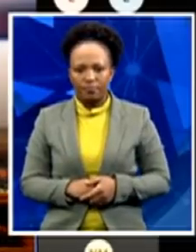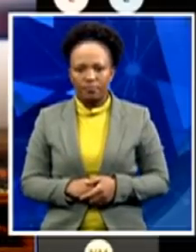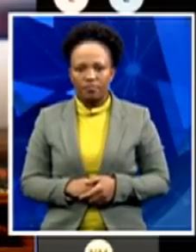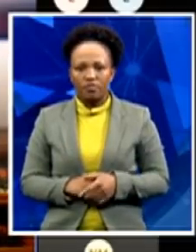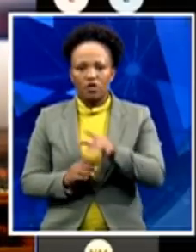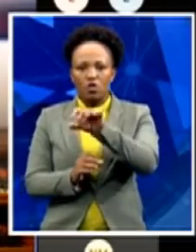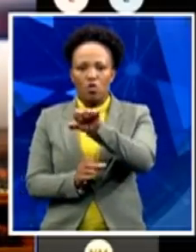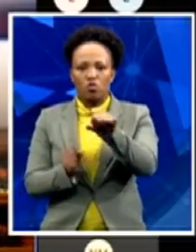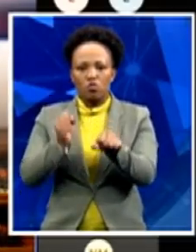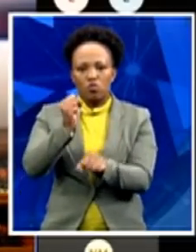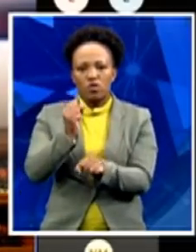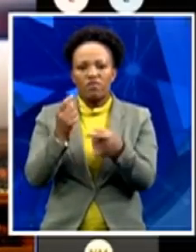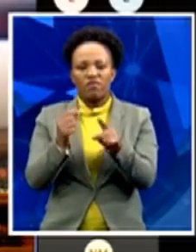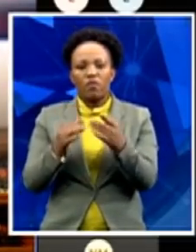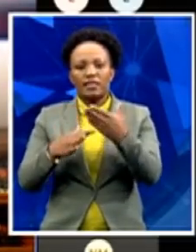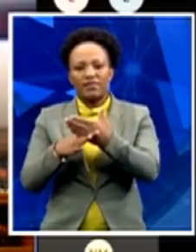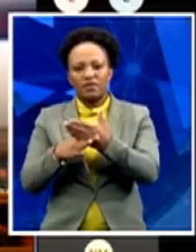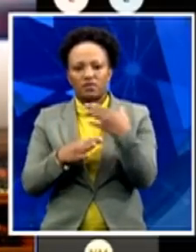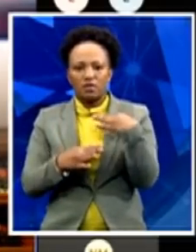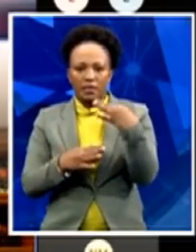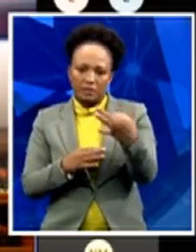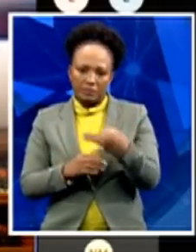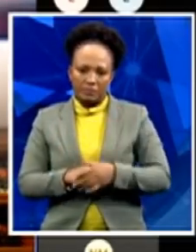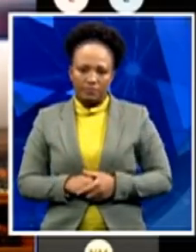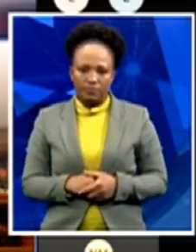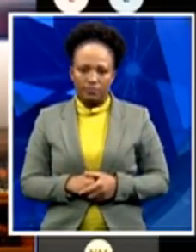applications. As the court pleases.